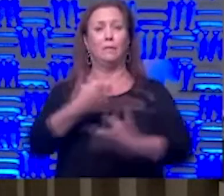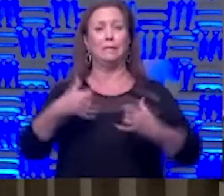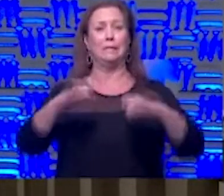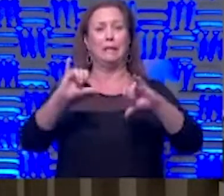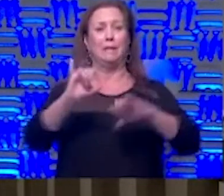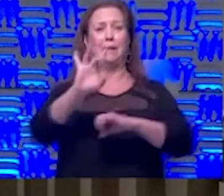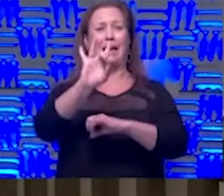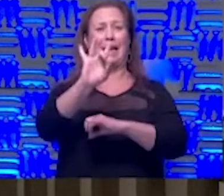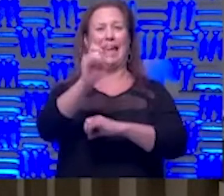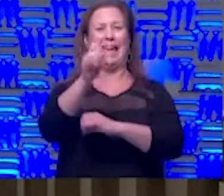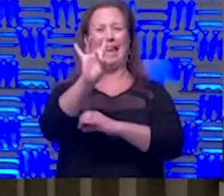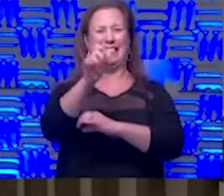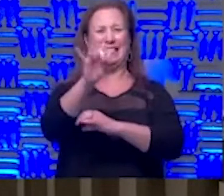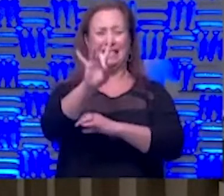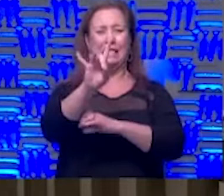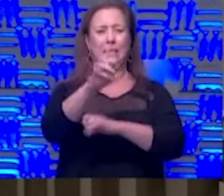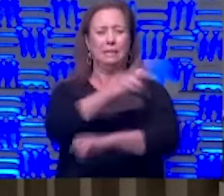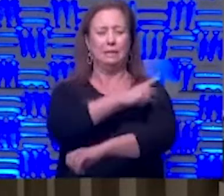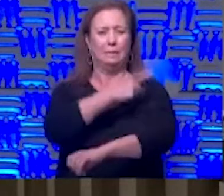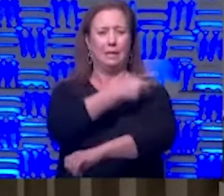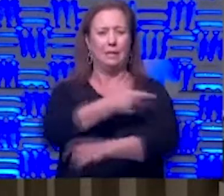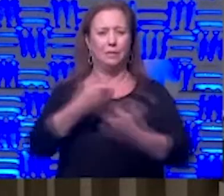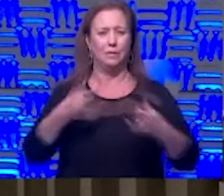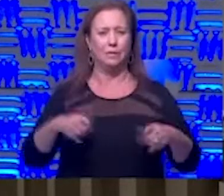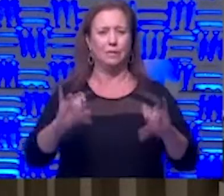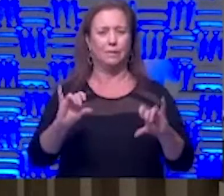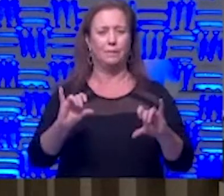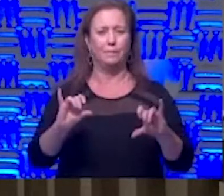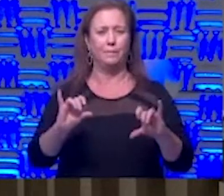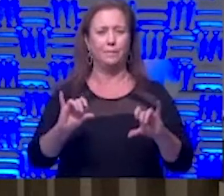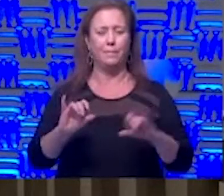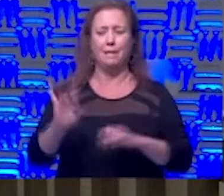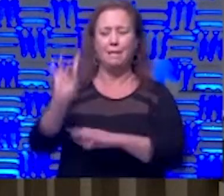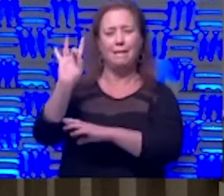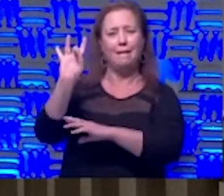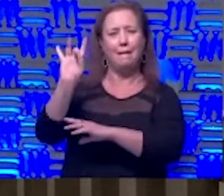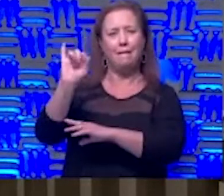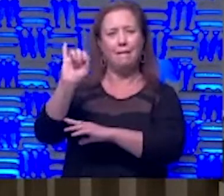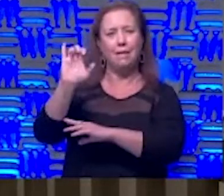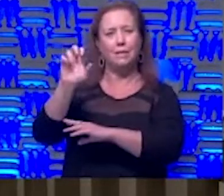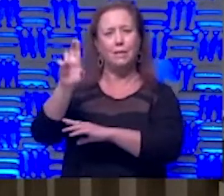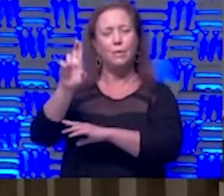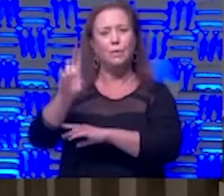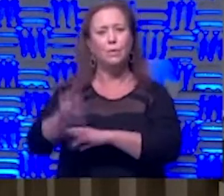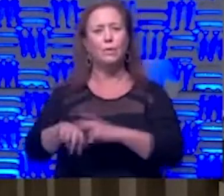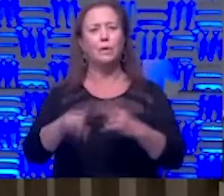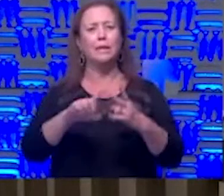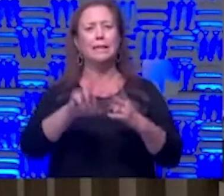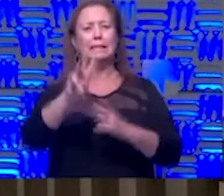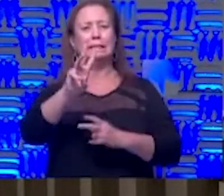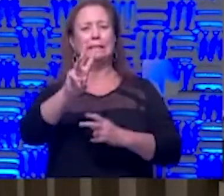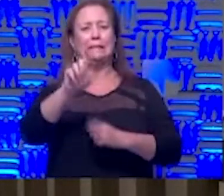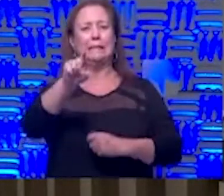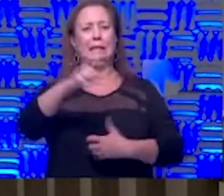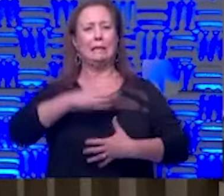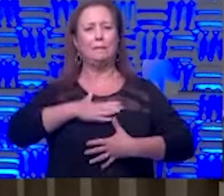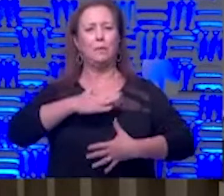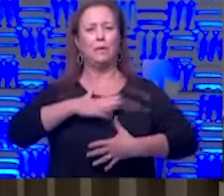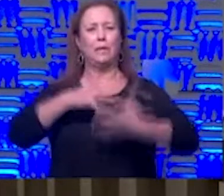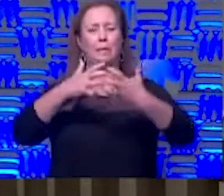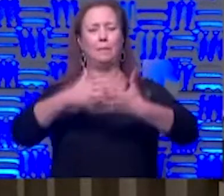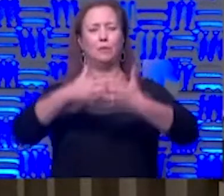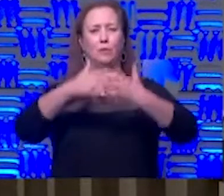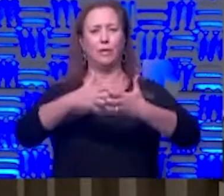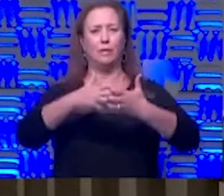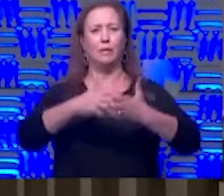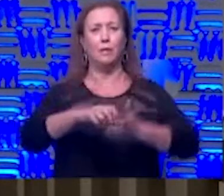about 18 patients. We have 8 in the ICU and 6 needing ventilators. We did have